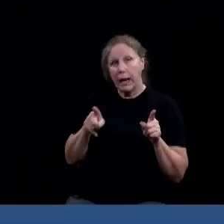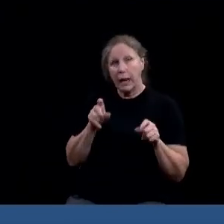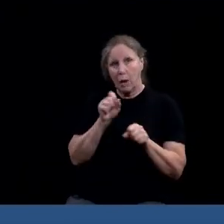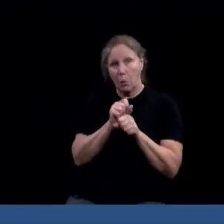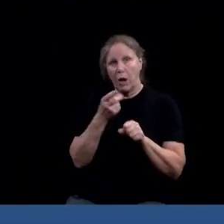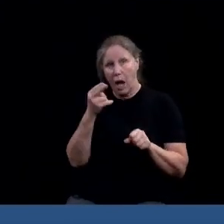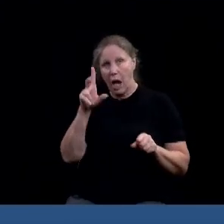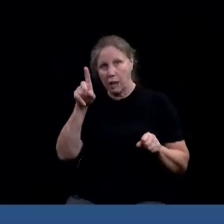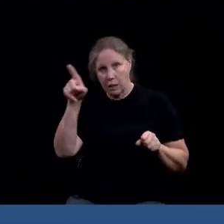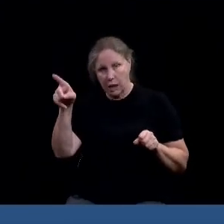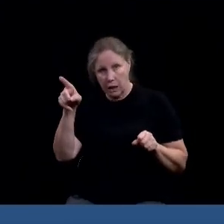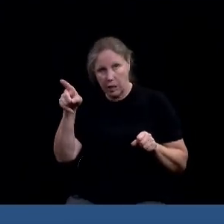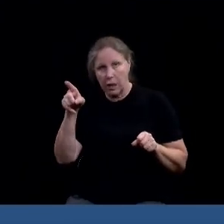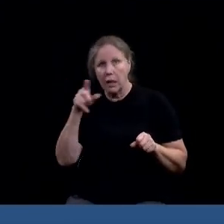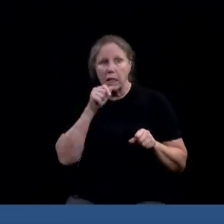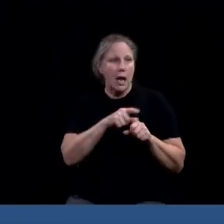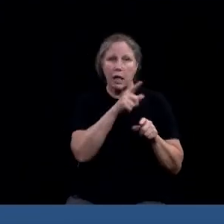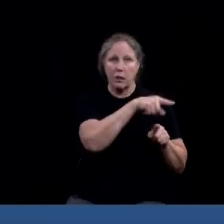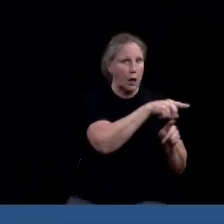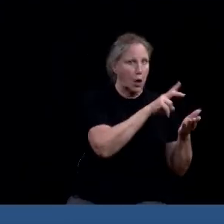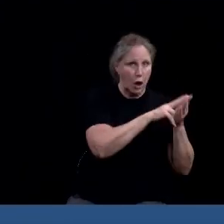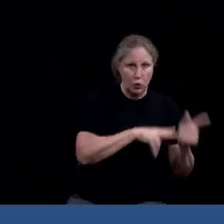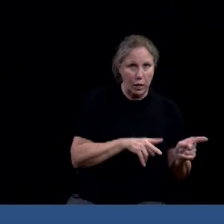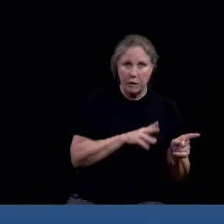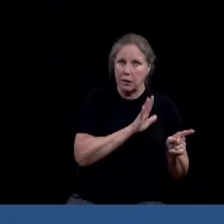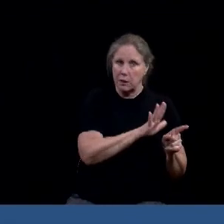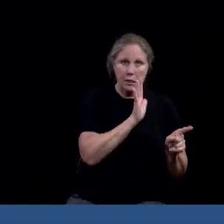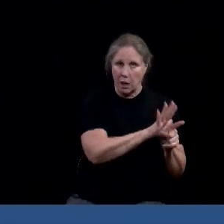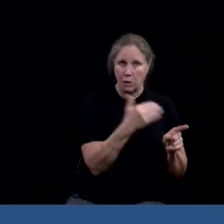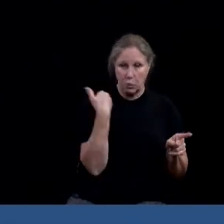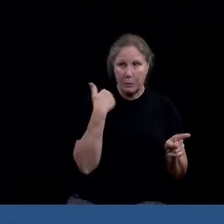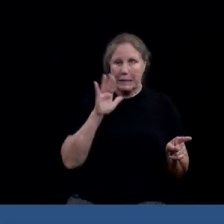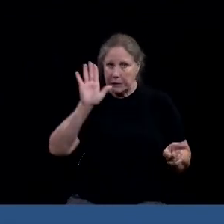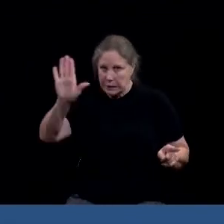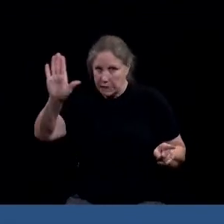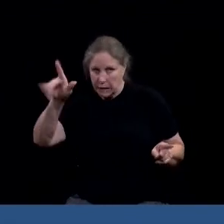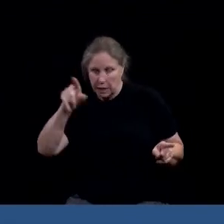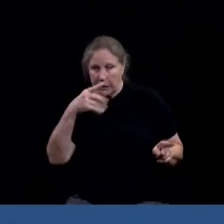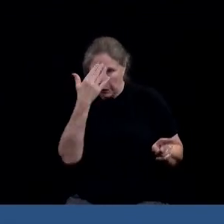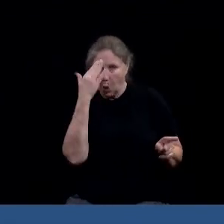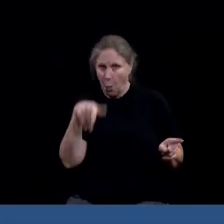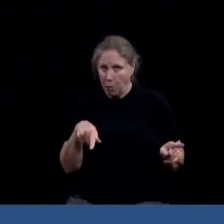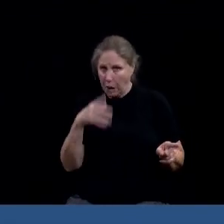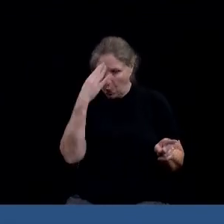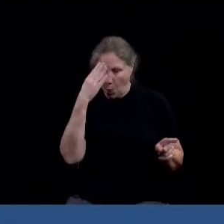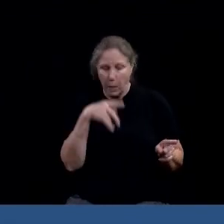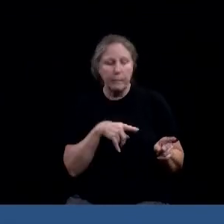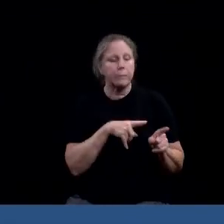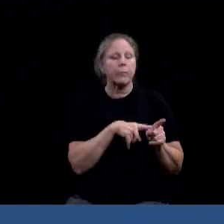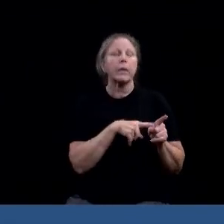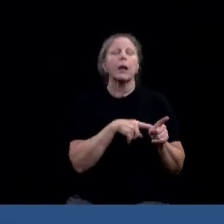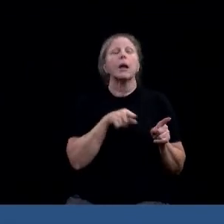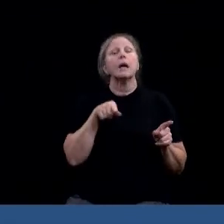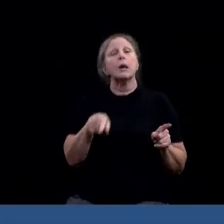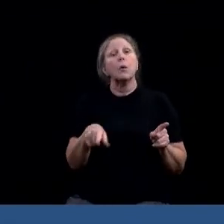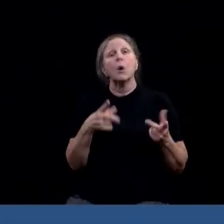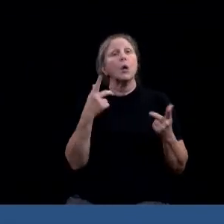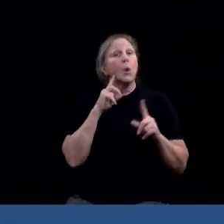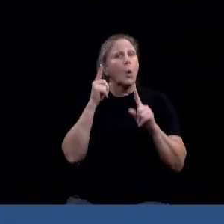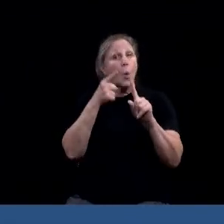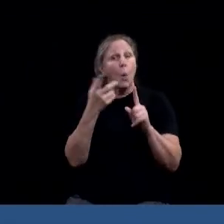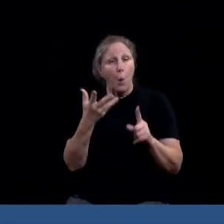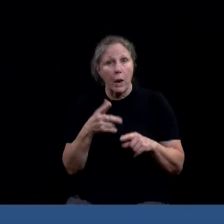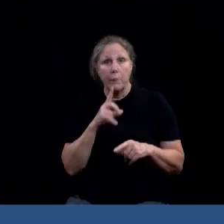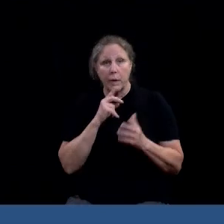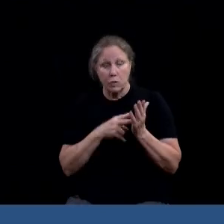not his role, and he knows it. So his whole goal is to make sure that once the tenants are in,